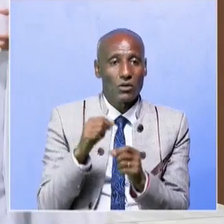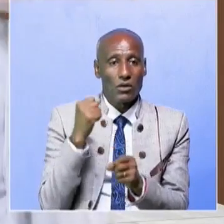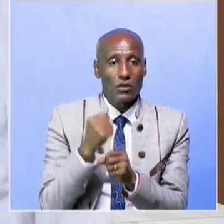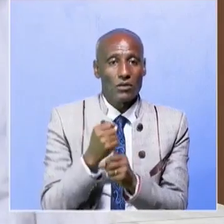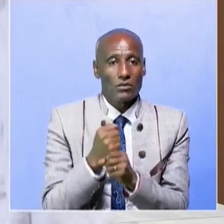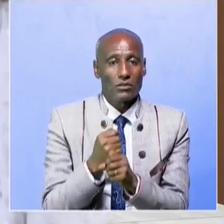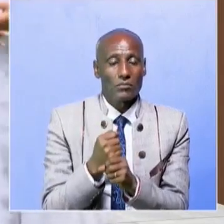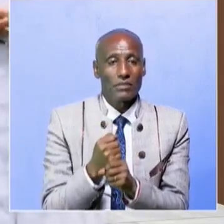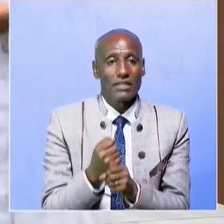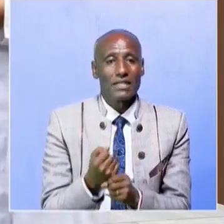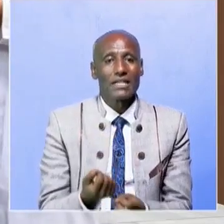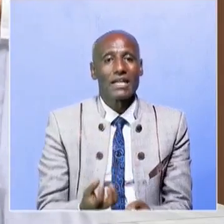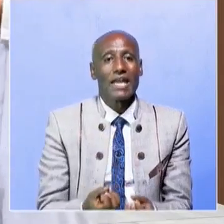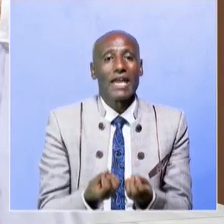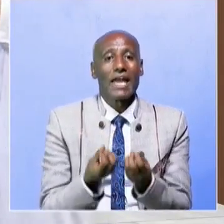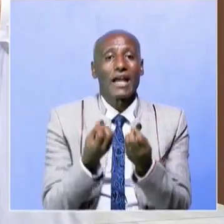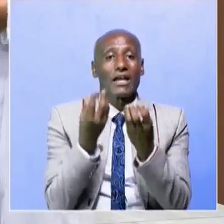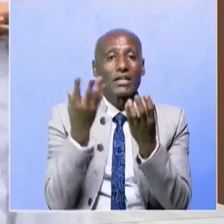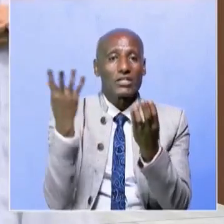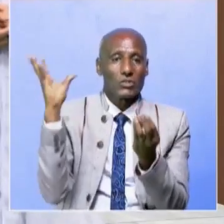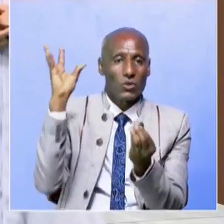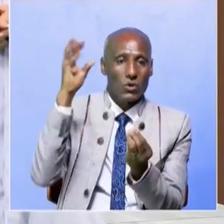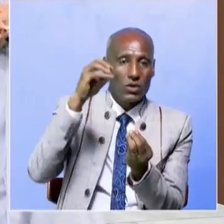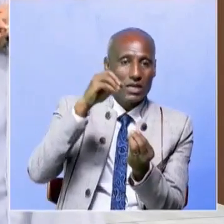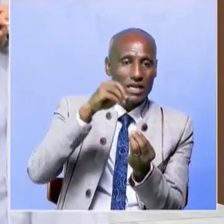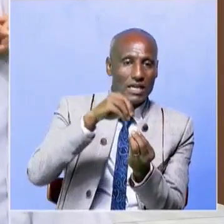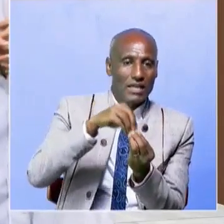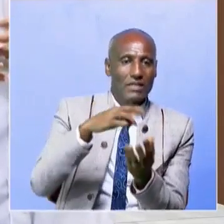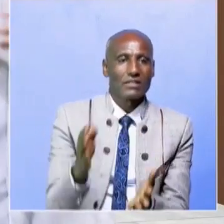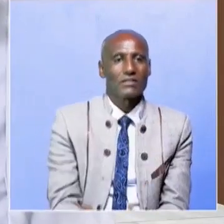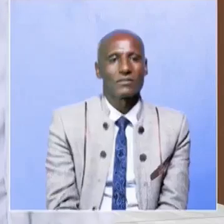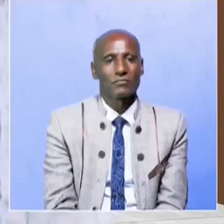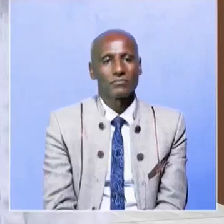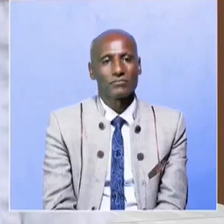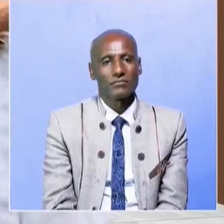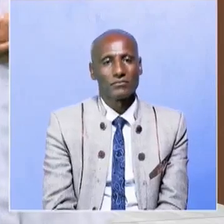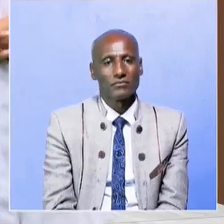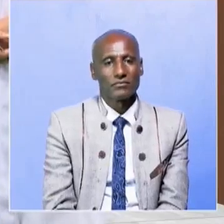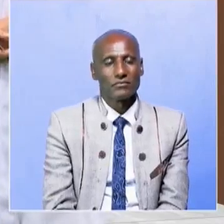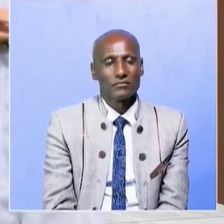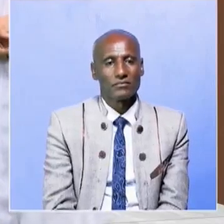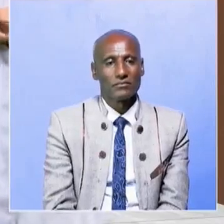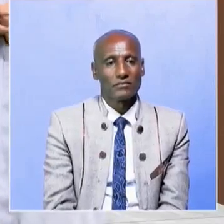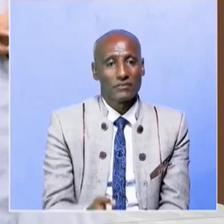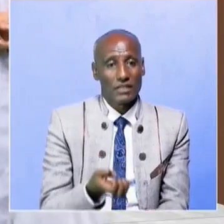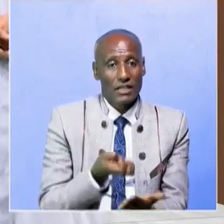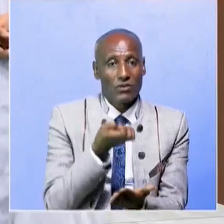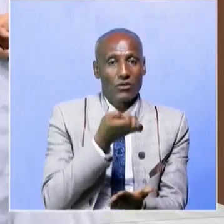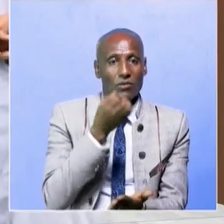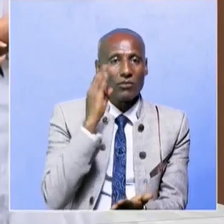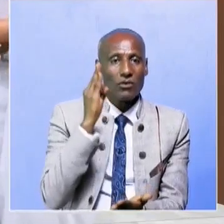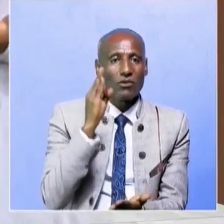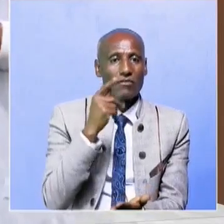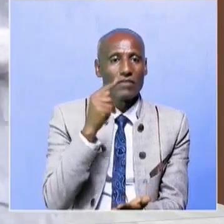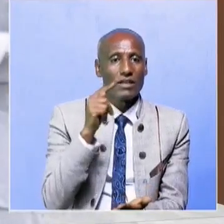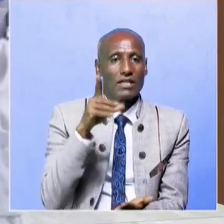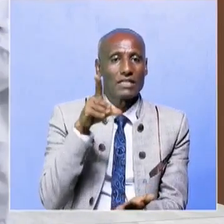something increase. So the government is doing something to increase the economy of the